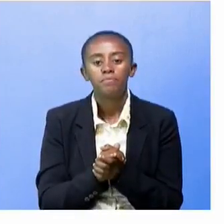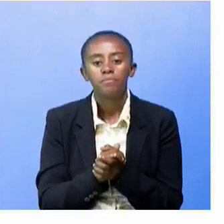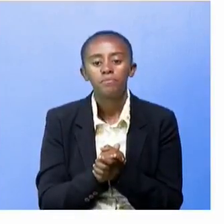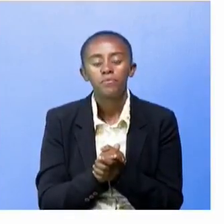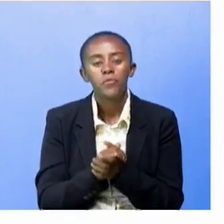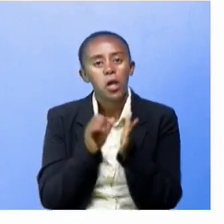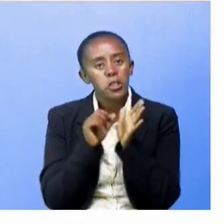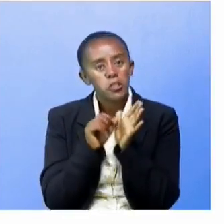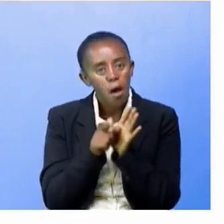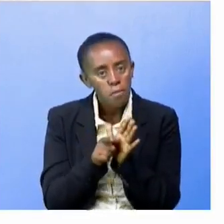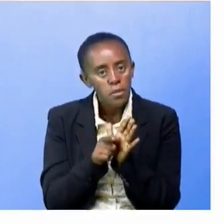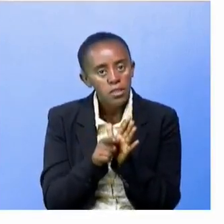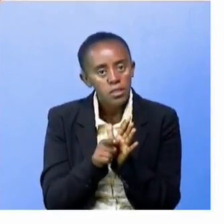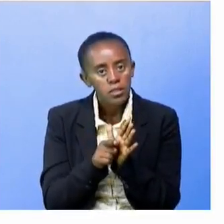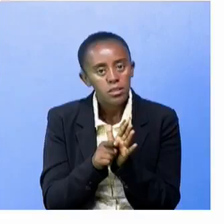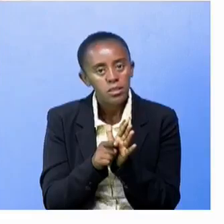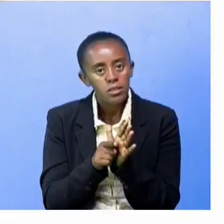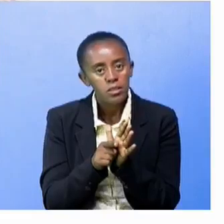examples,